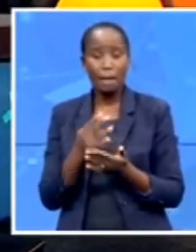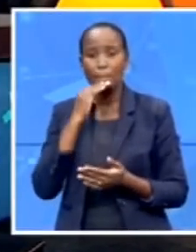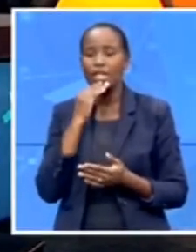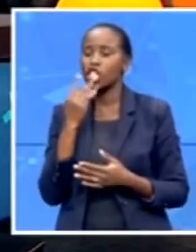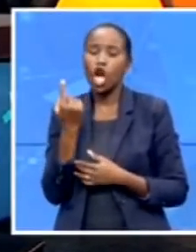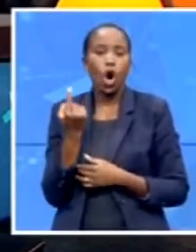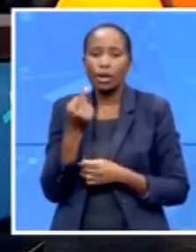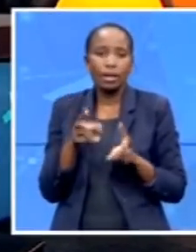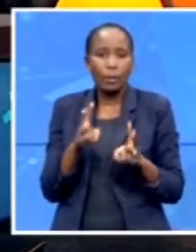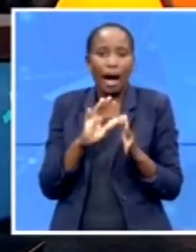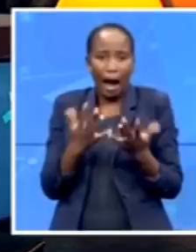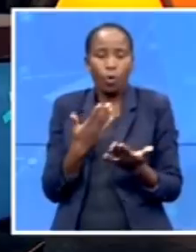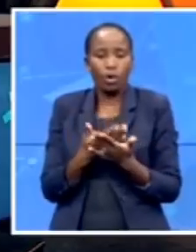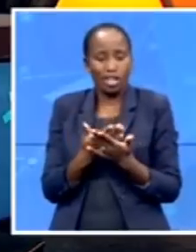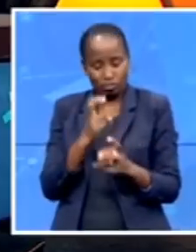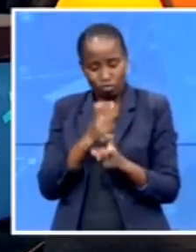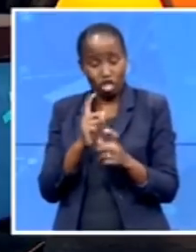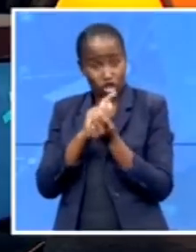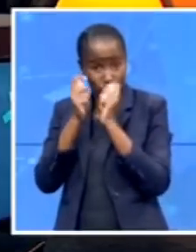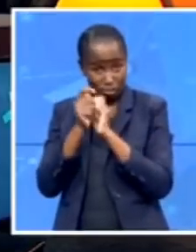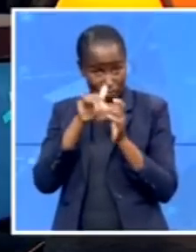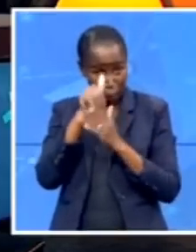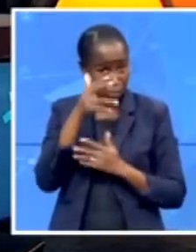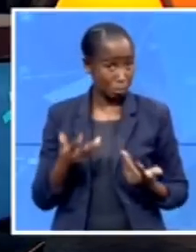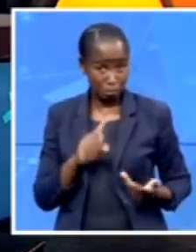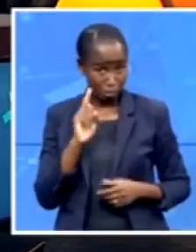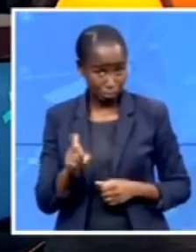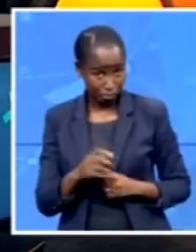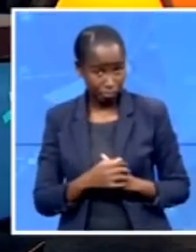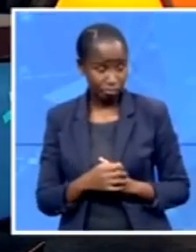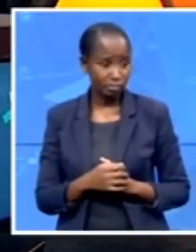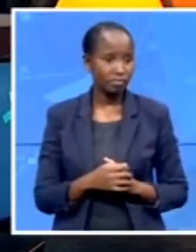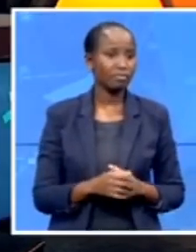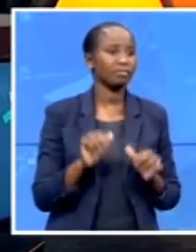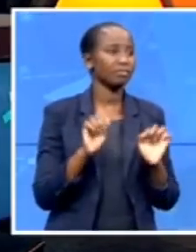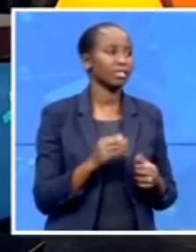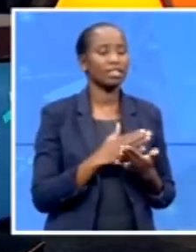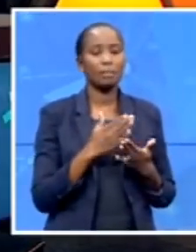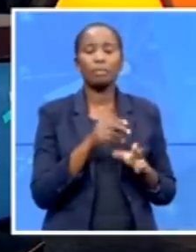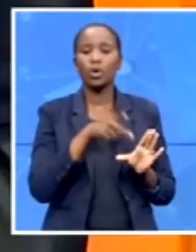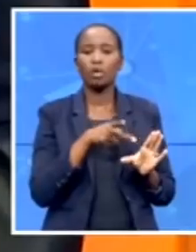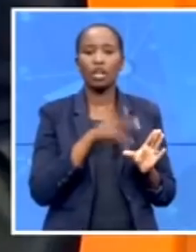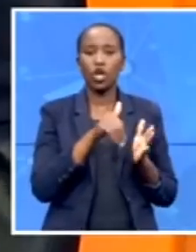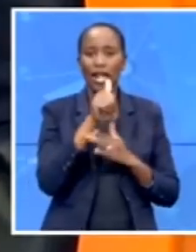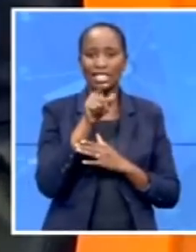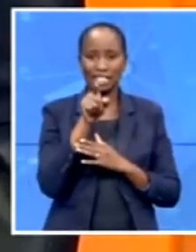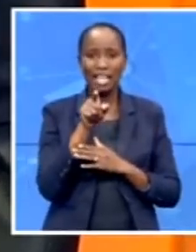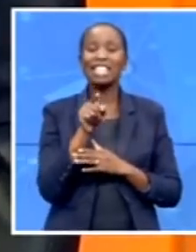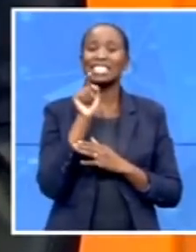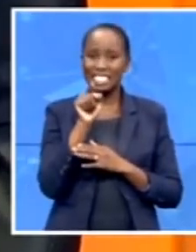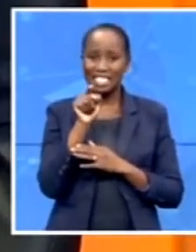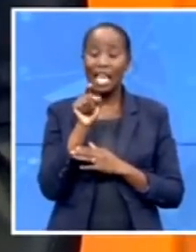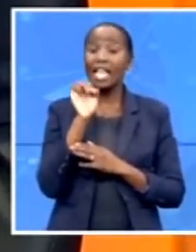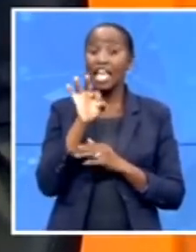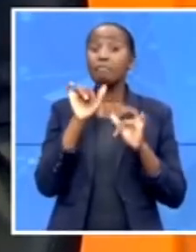actually, an organized non-participation in election, it's a vote in itself. Because those people who are saying that they're not going